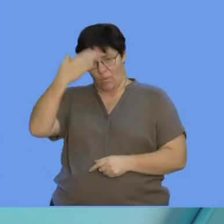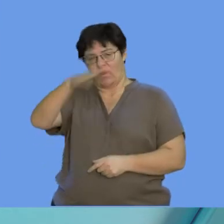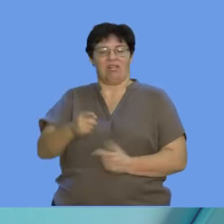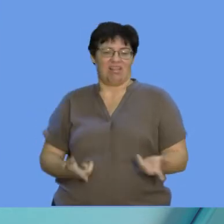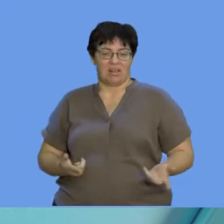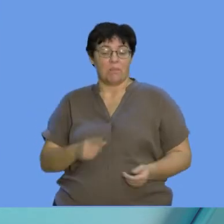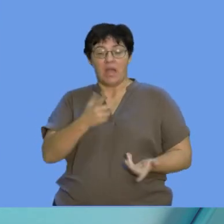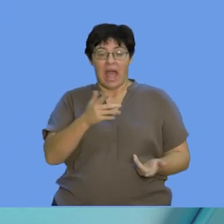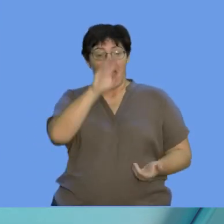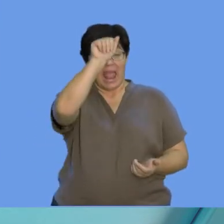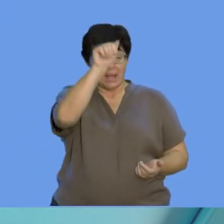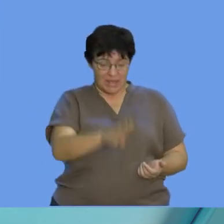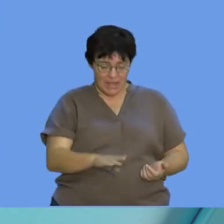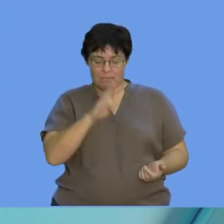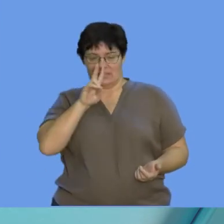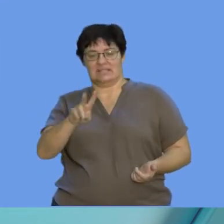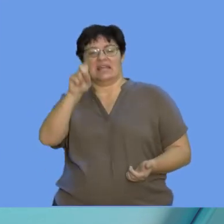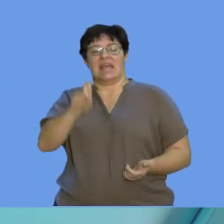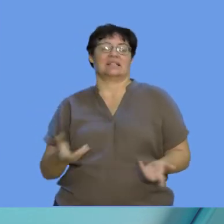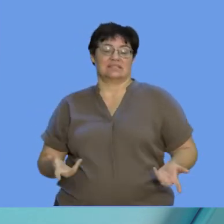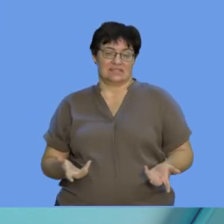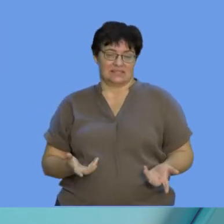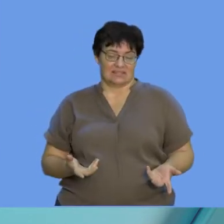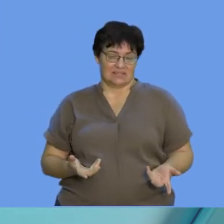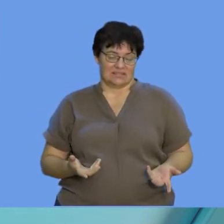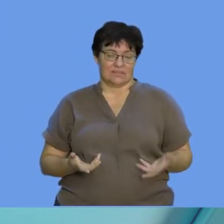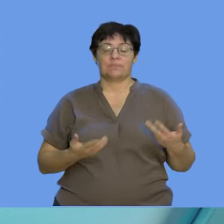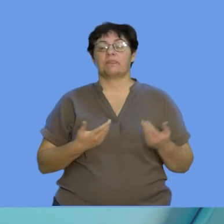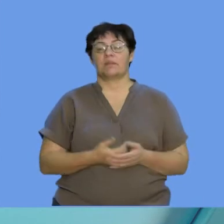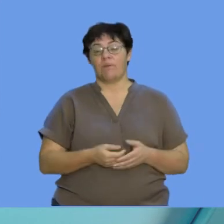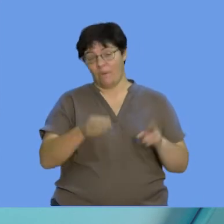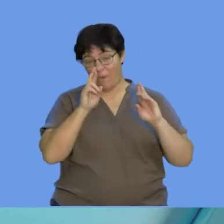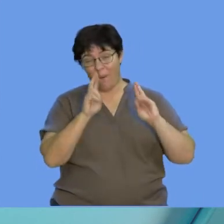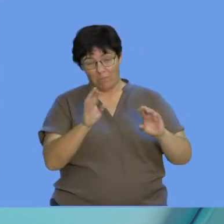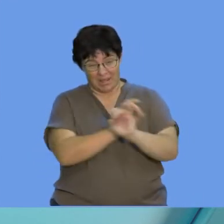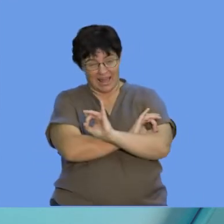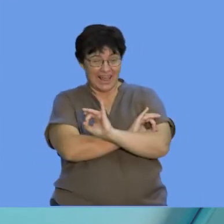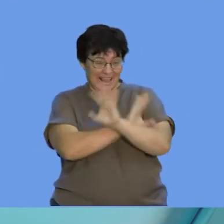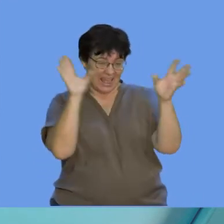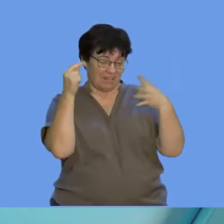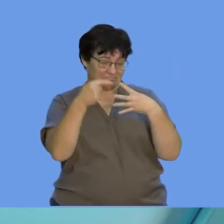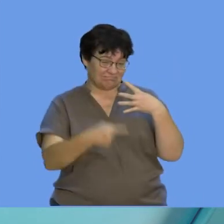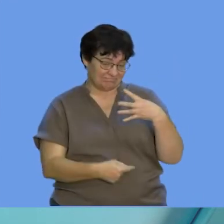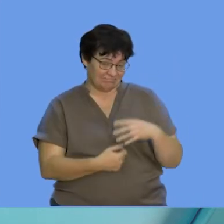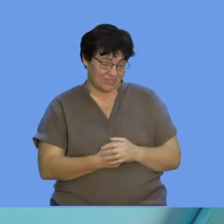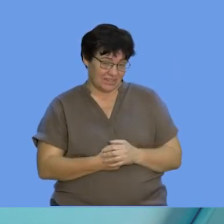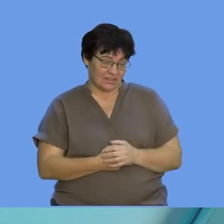equal to X. Then I know wherever there must be AB, I'm going to see some X there. Guys, I hope this clarifies a few